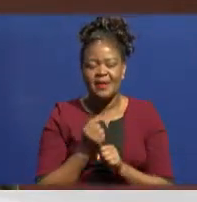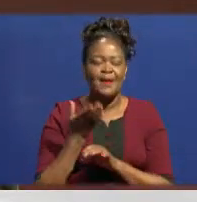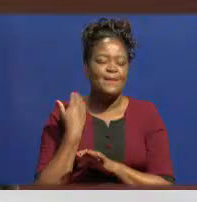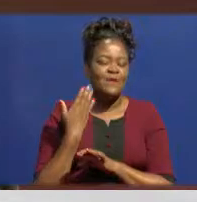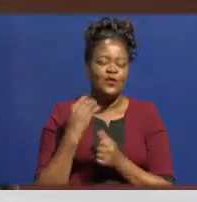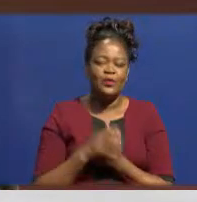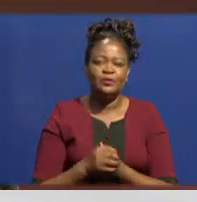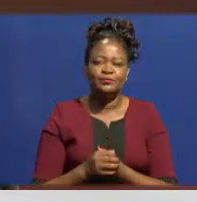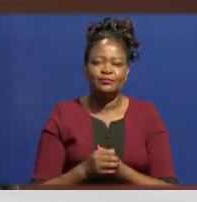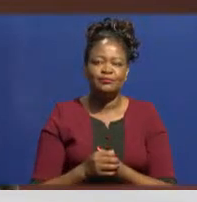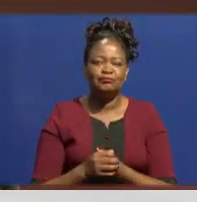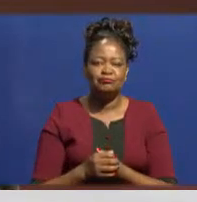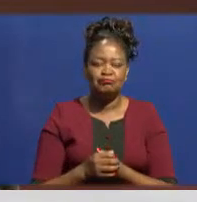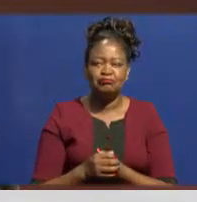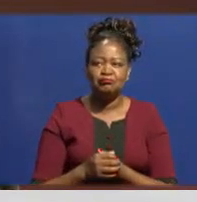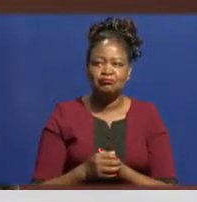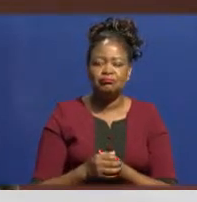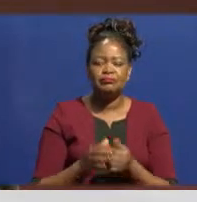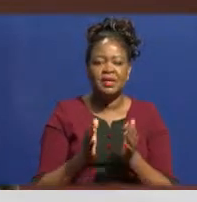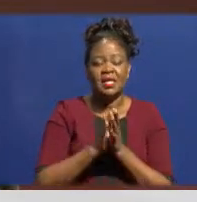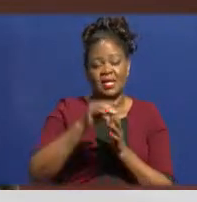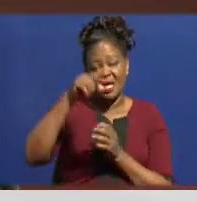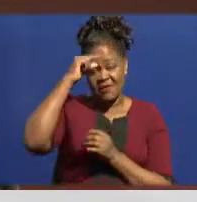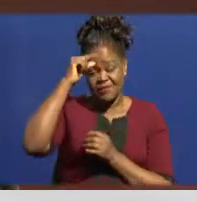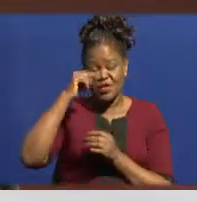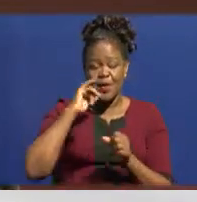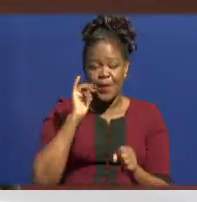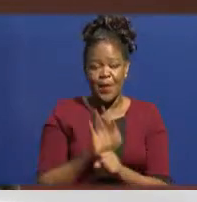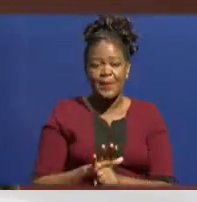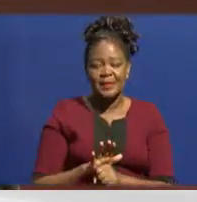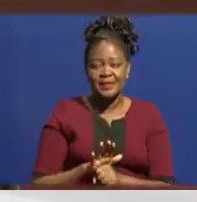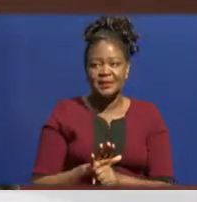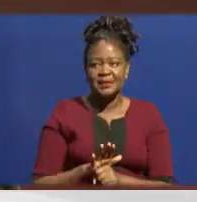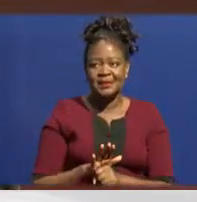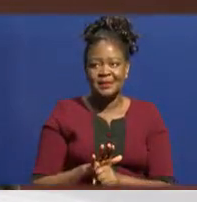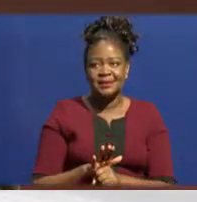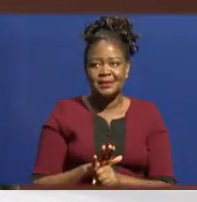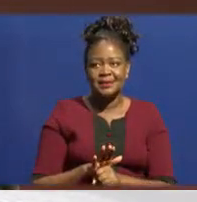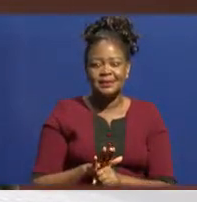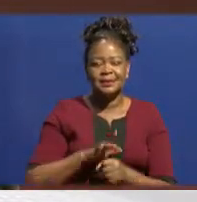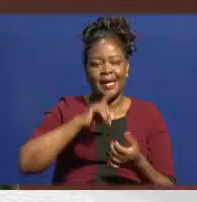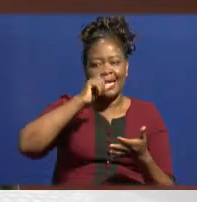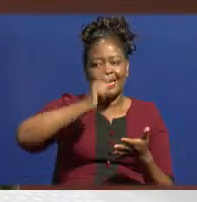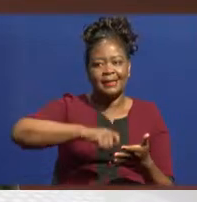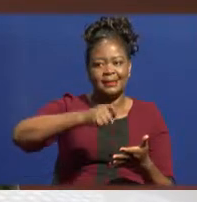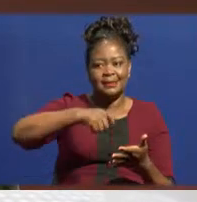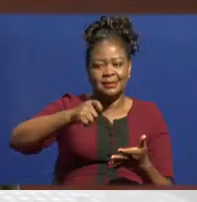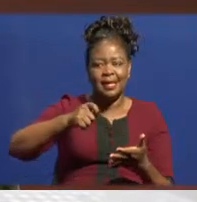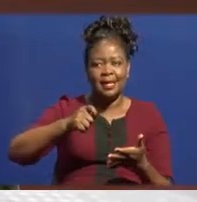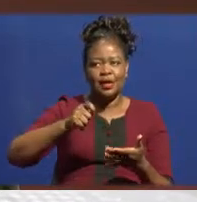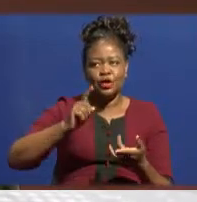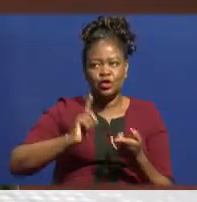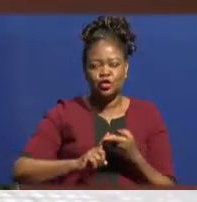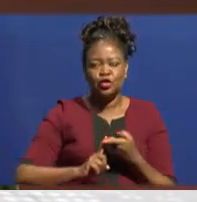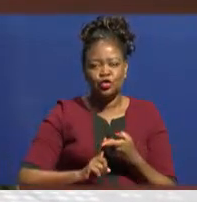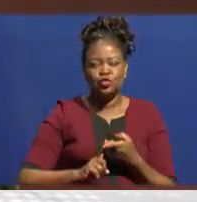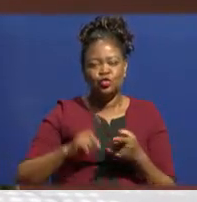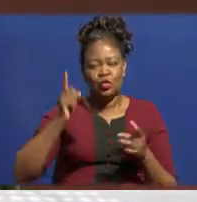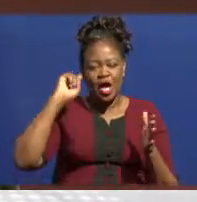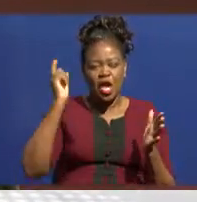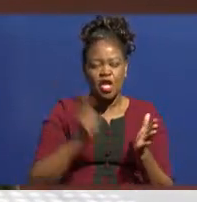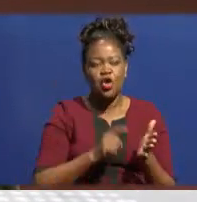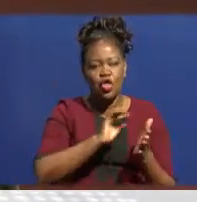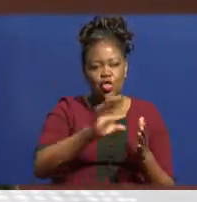previous strikes, and government promised or signed to acknowledge